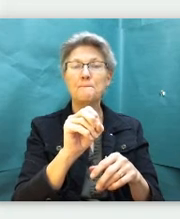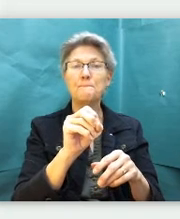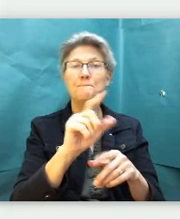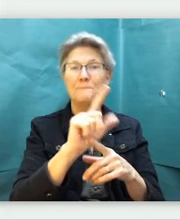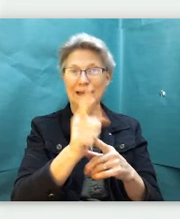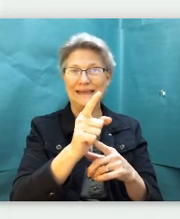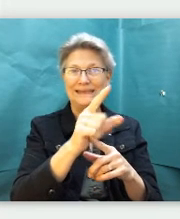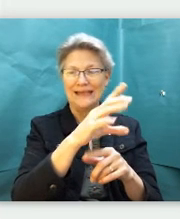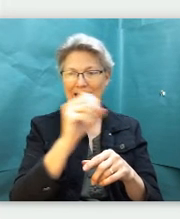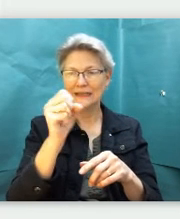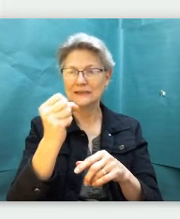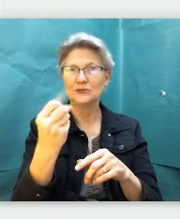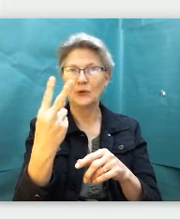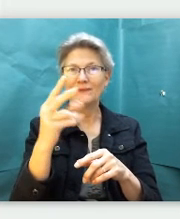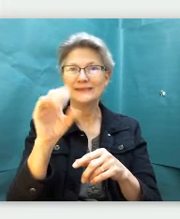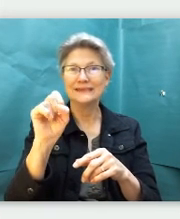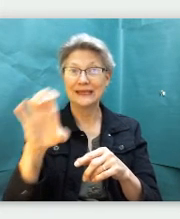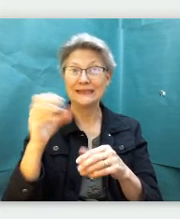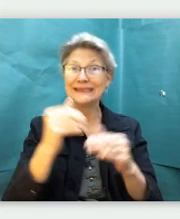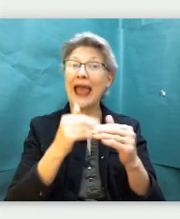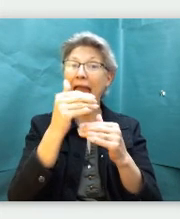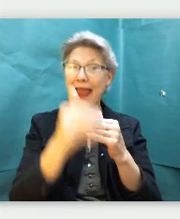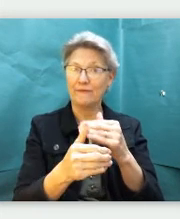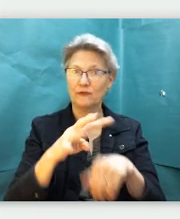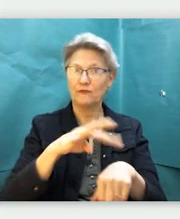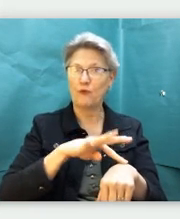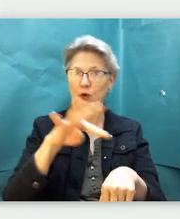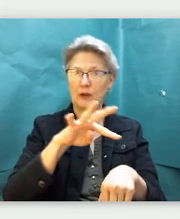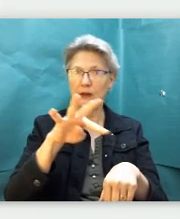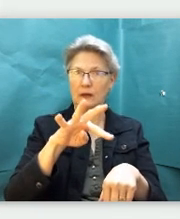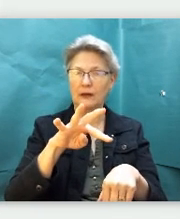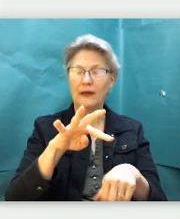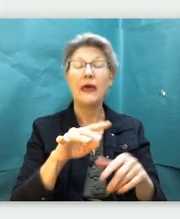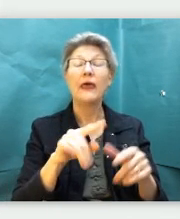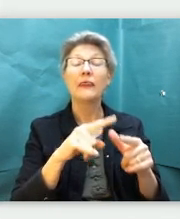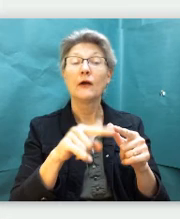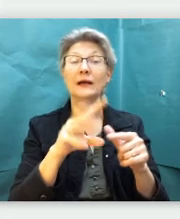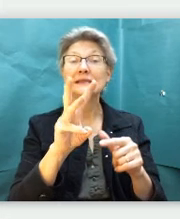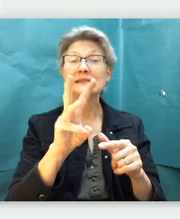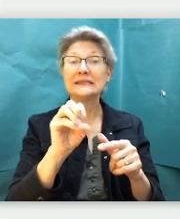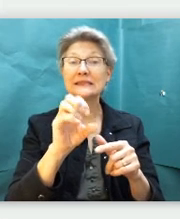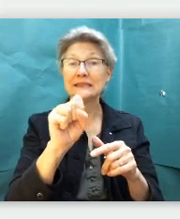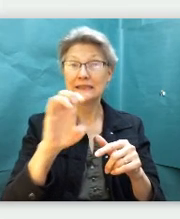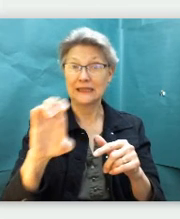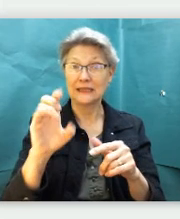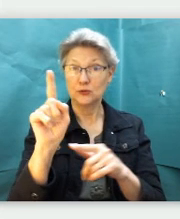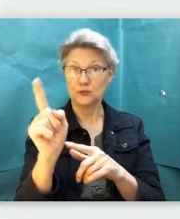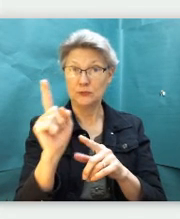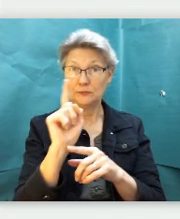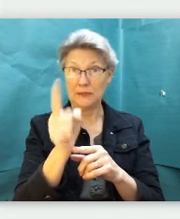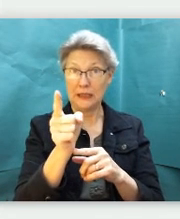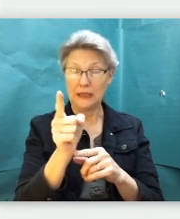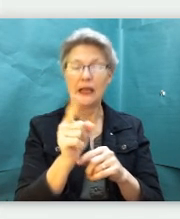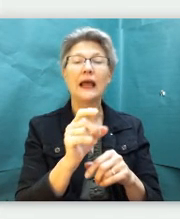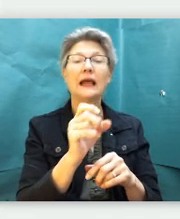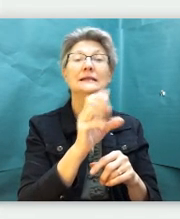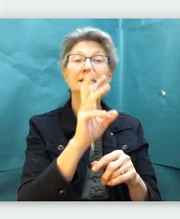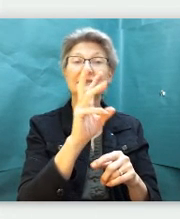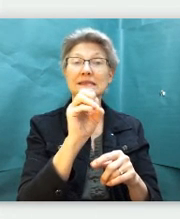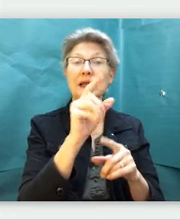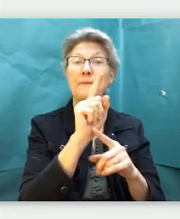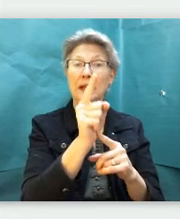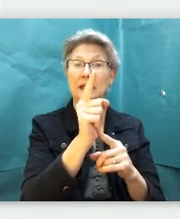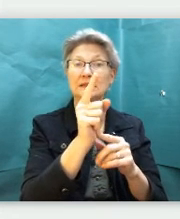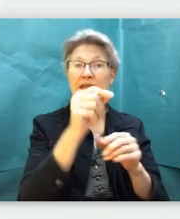after 4. There are 60 seconds in a minute and 60 minutes in an hour. The